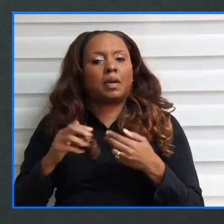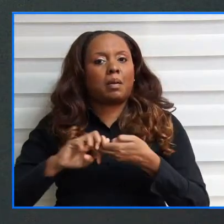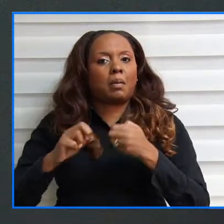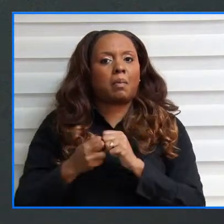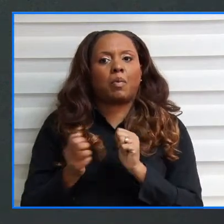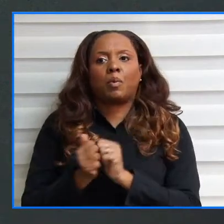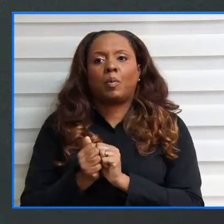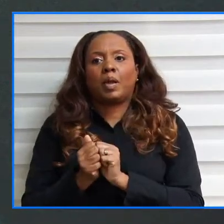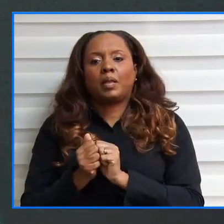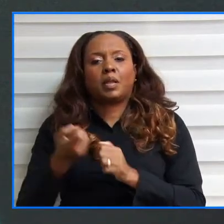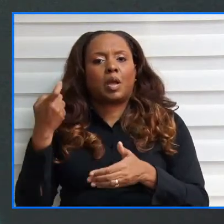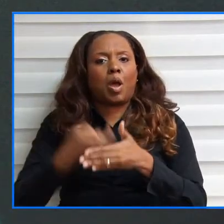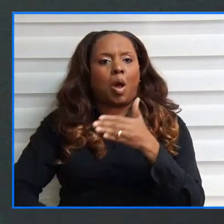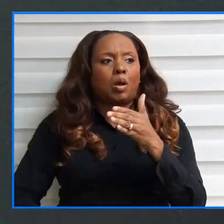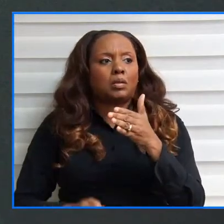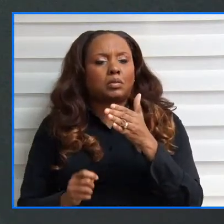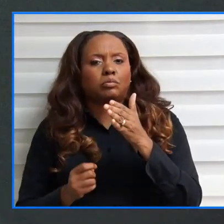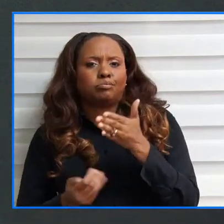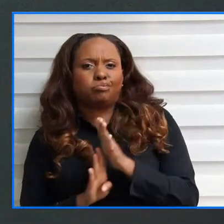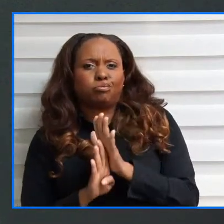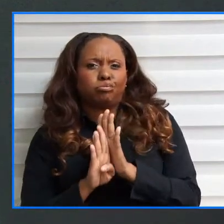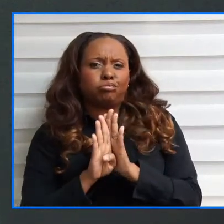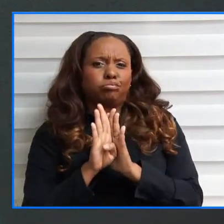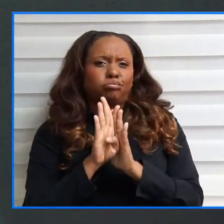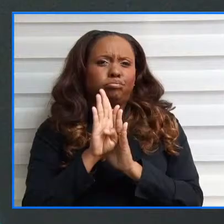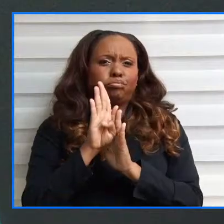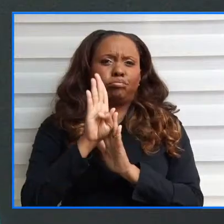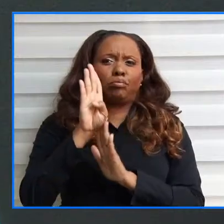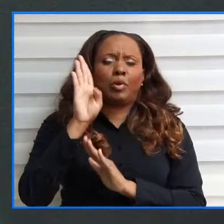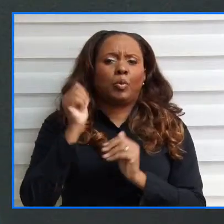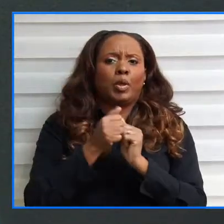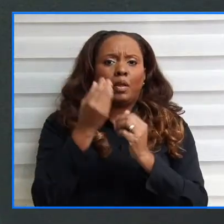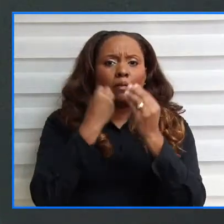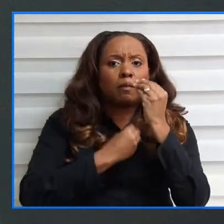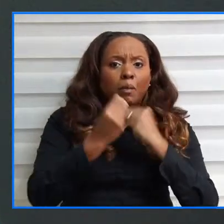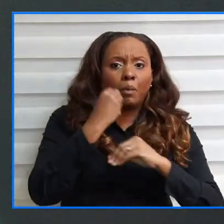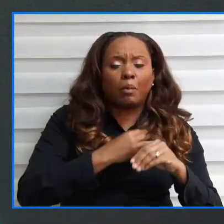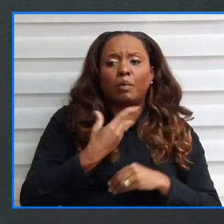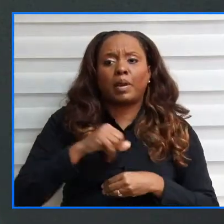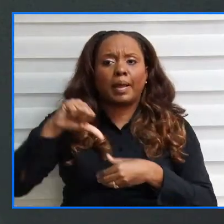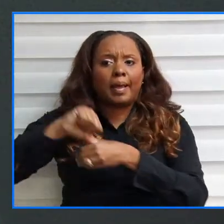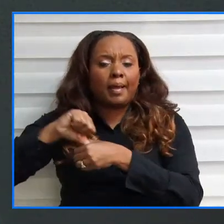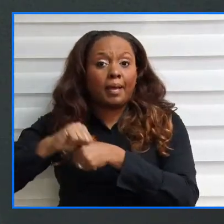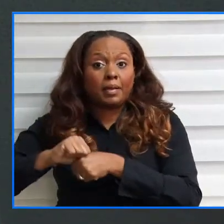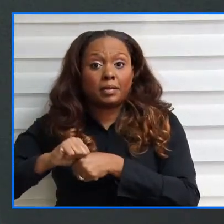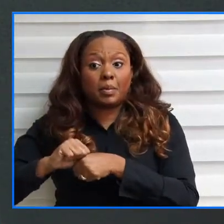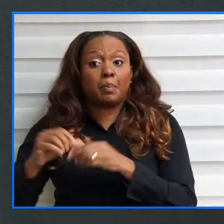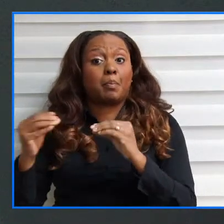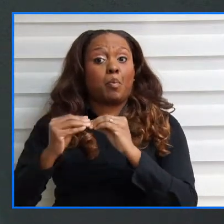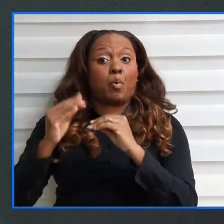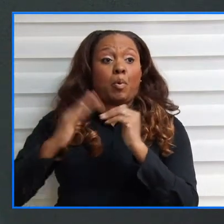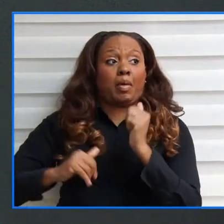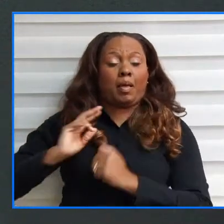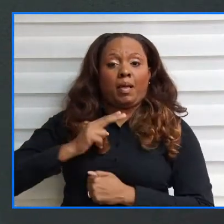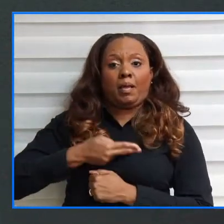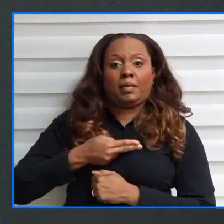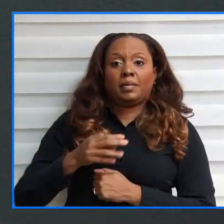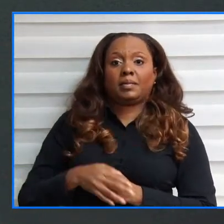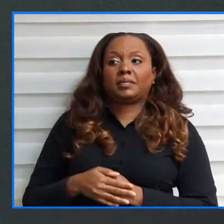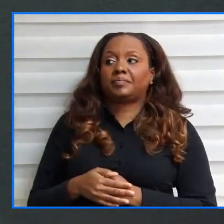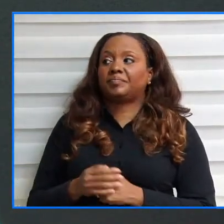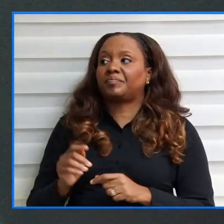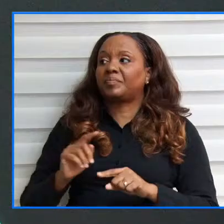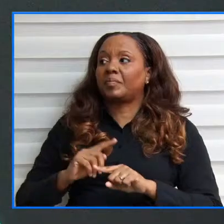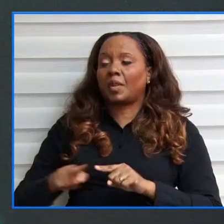and fuel. In fact, perhaps even more so than us, because you are on the front line with respect to the importation of wheat from the